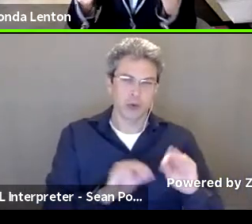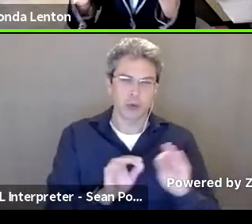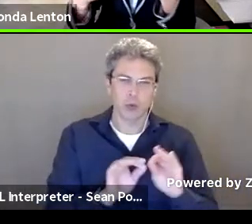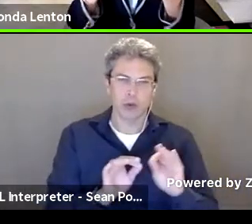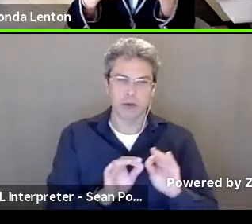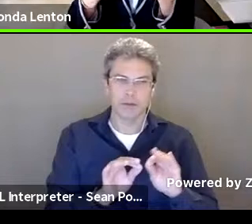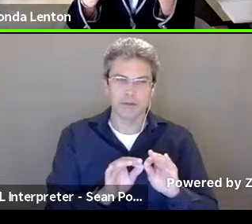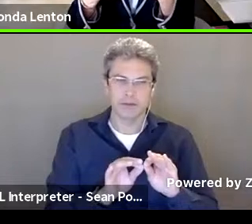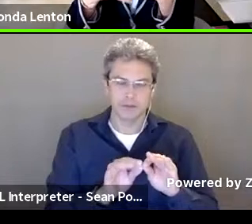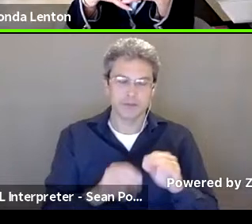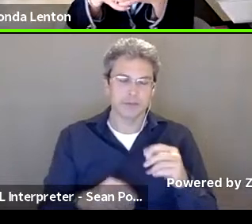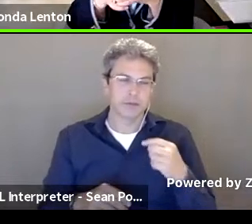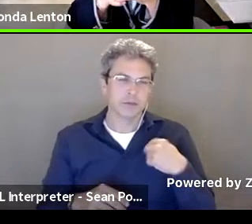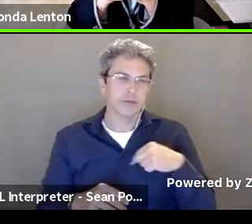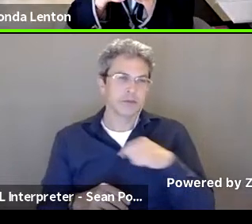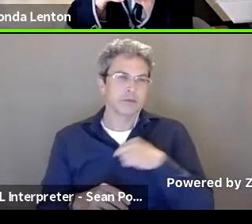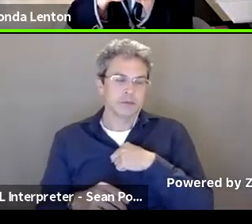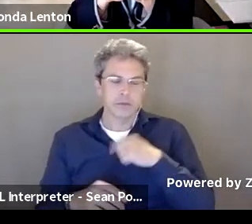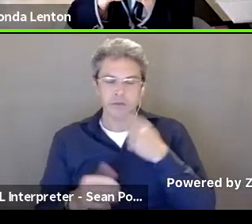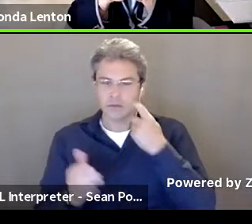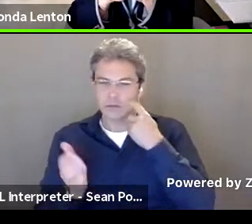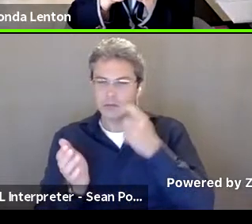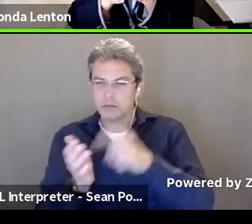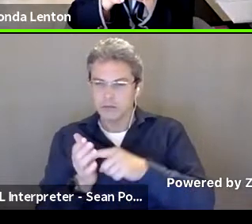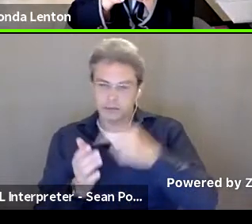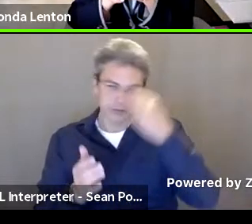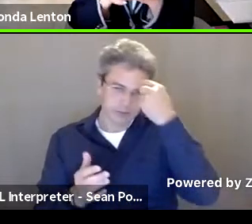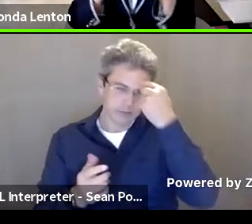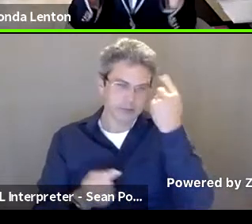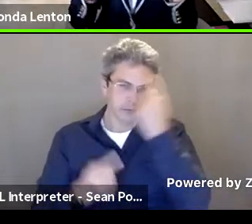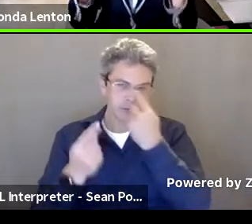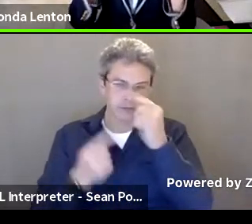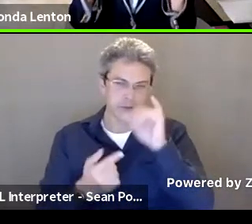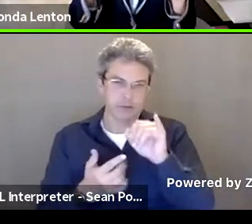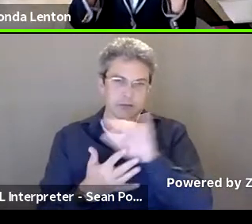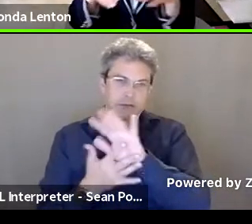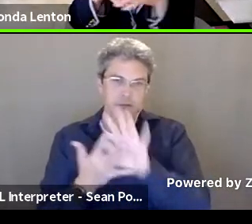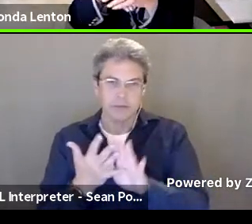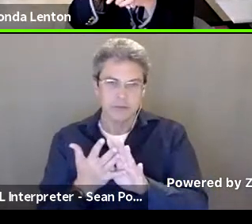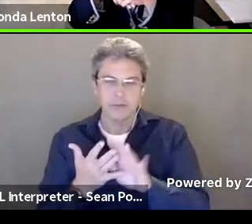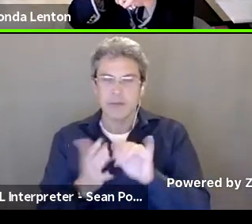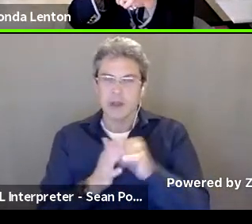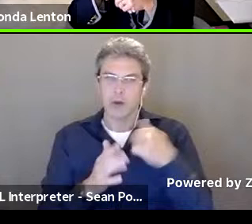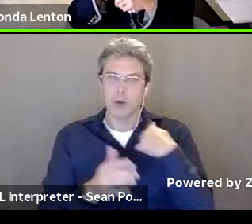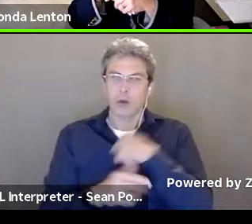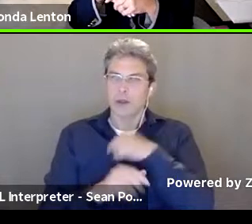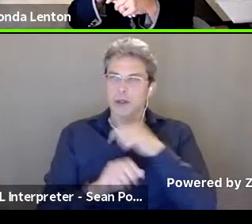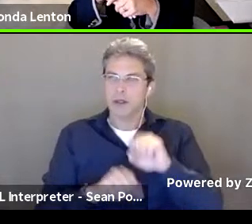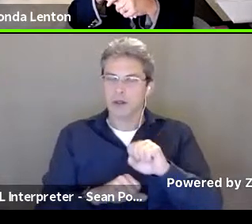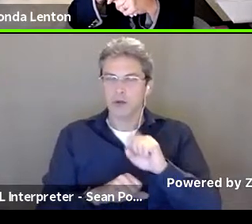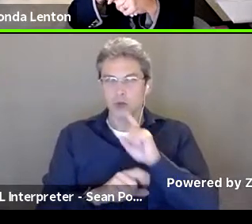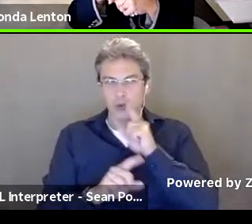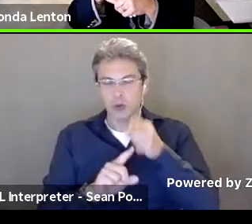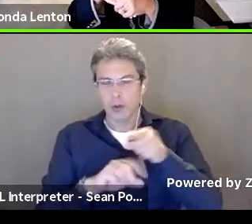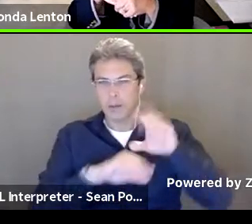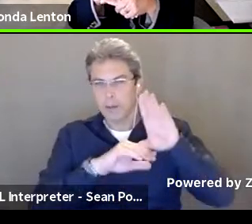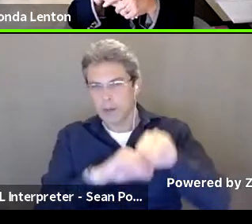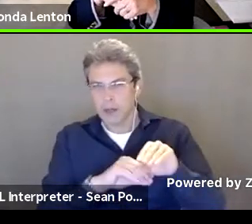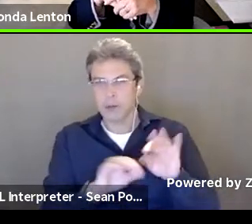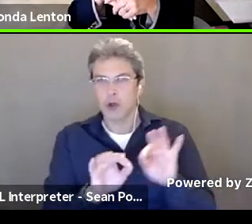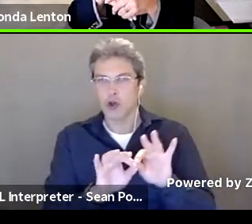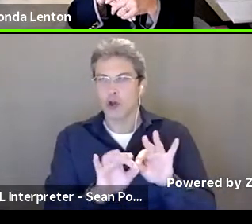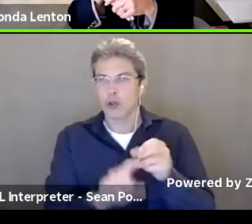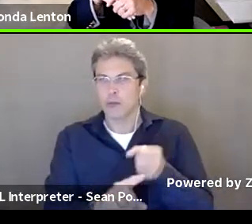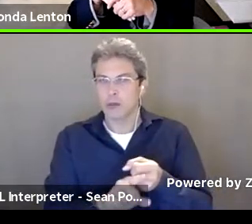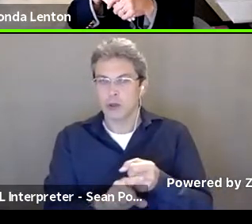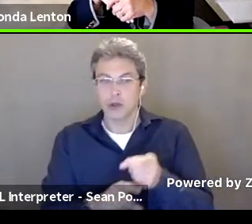so we are paying attention to all of those different costs, to always be thinking about how we can minimize a cost to students. I'm wondering if